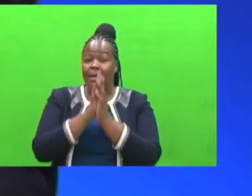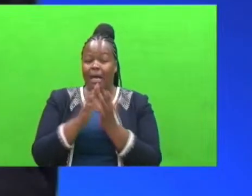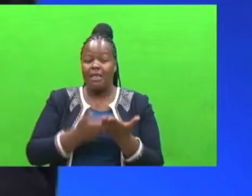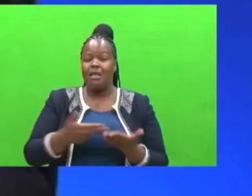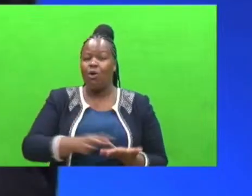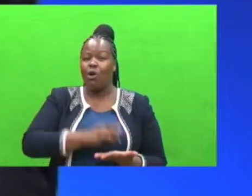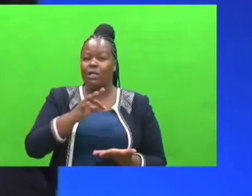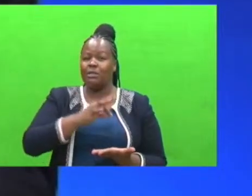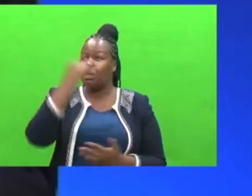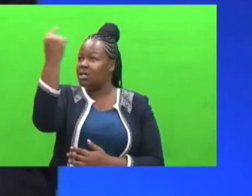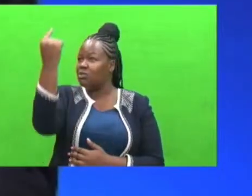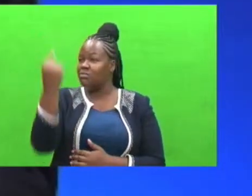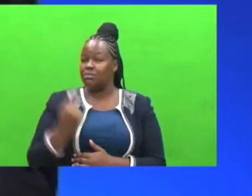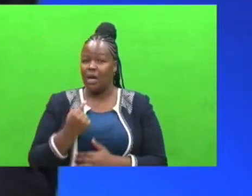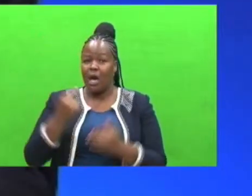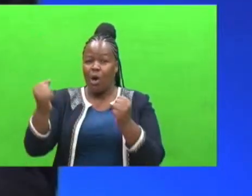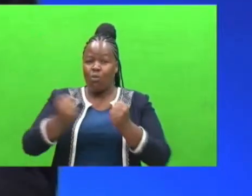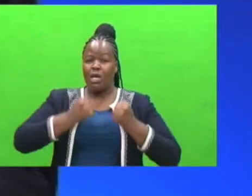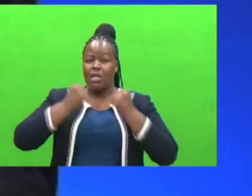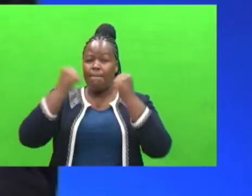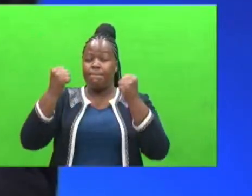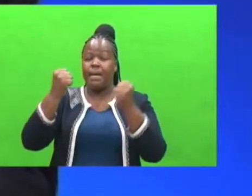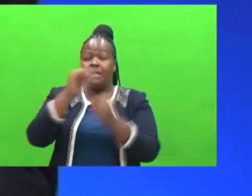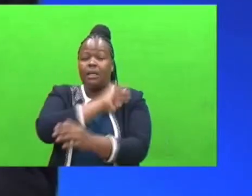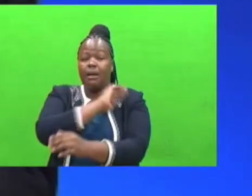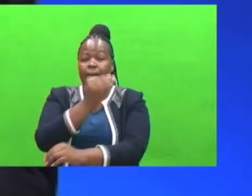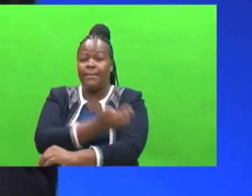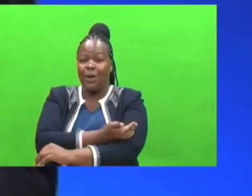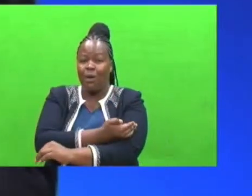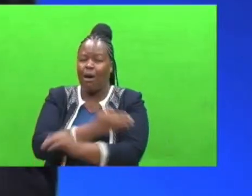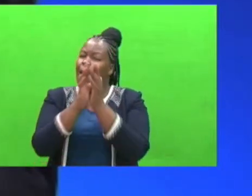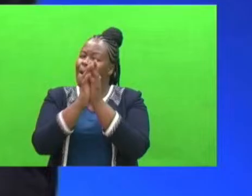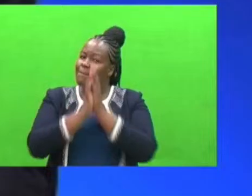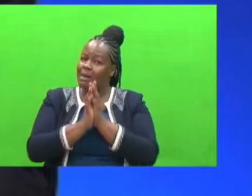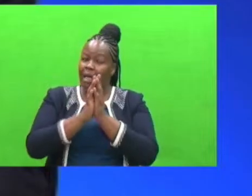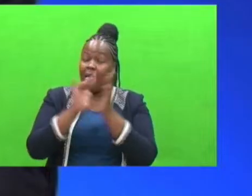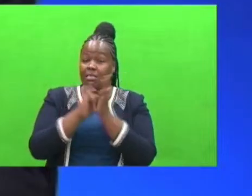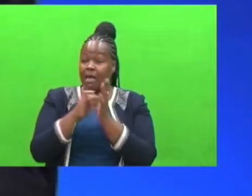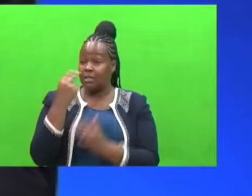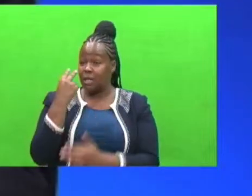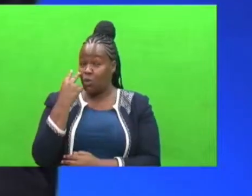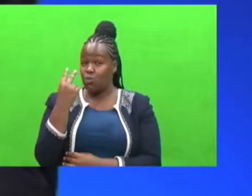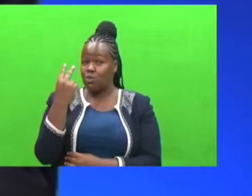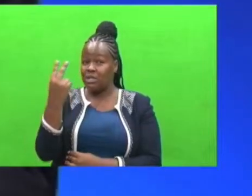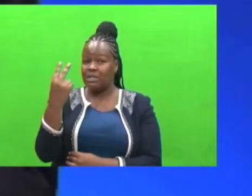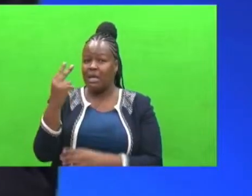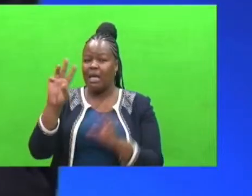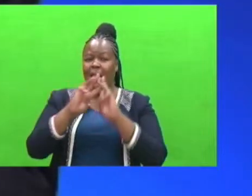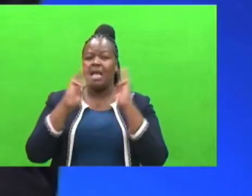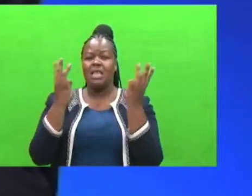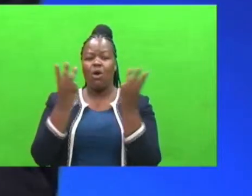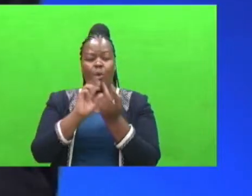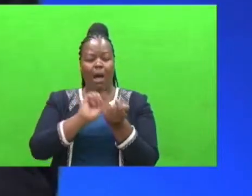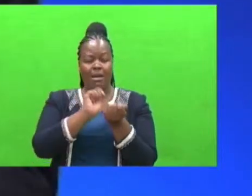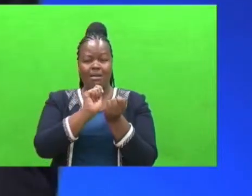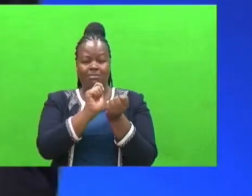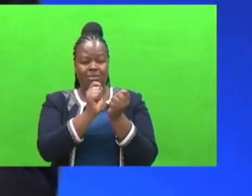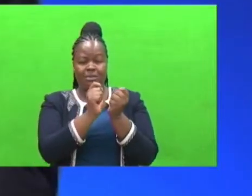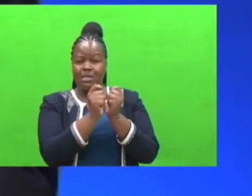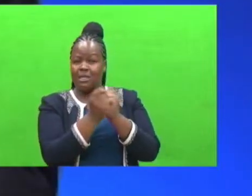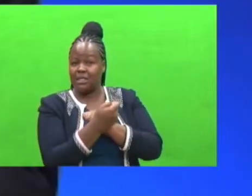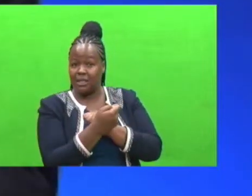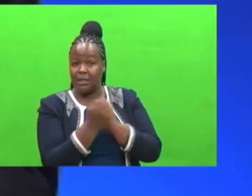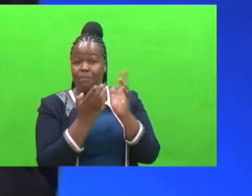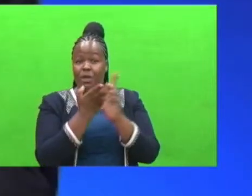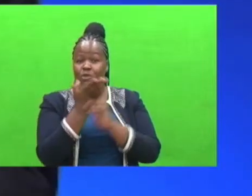with mighty Pentecostal power. Pray that we will see the world turned upside down through